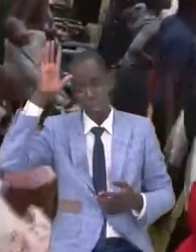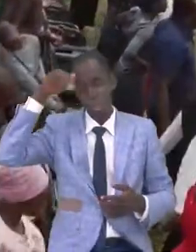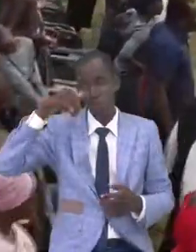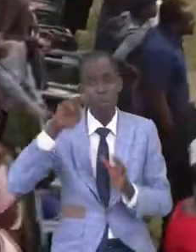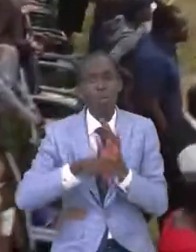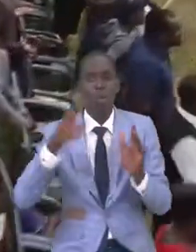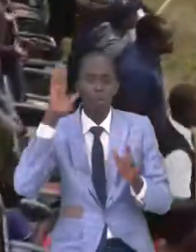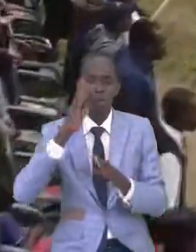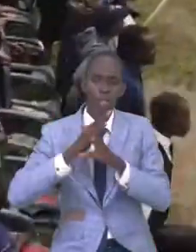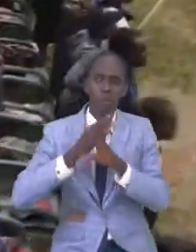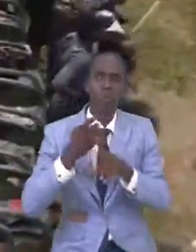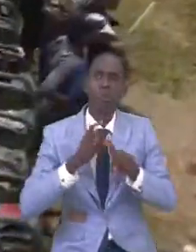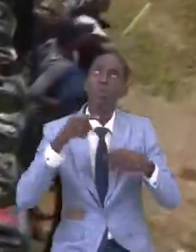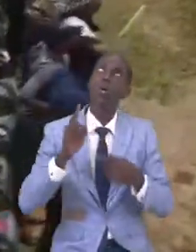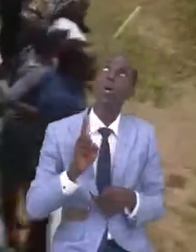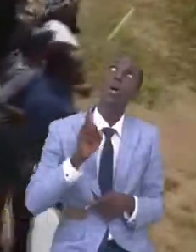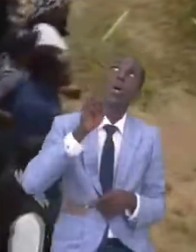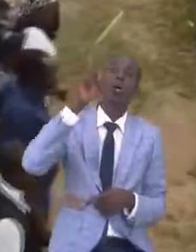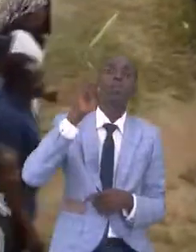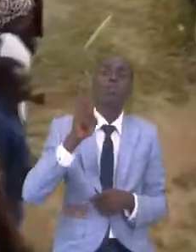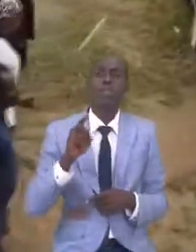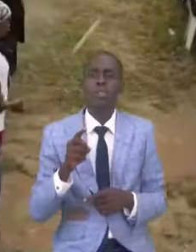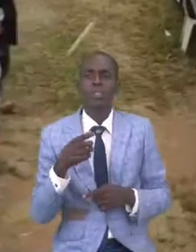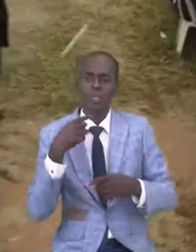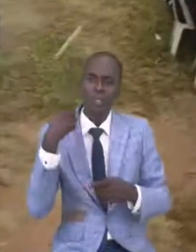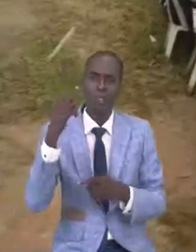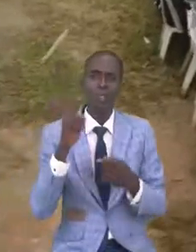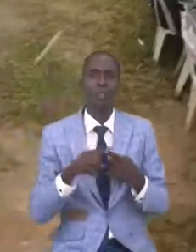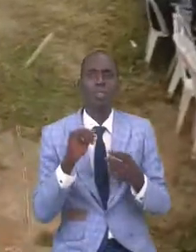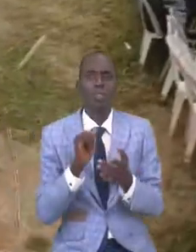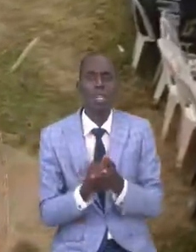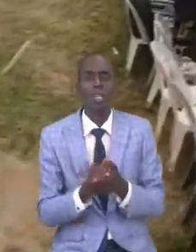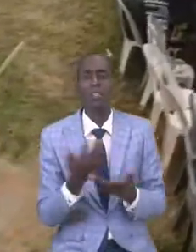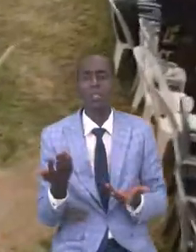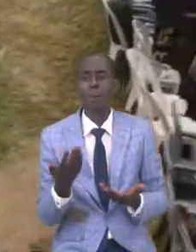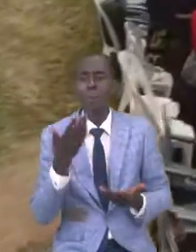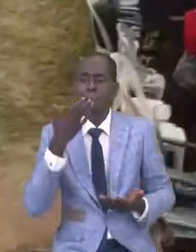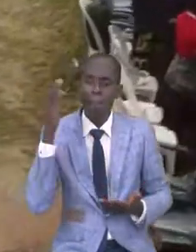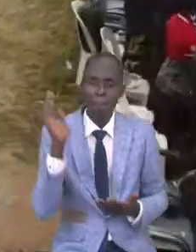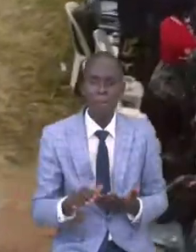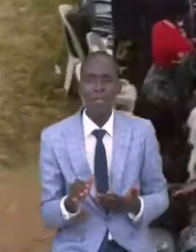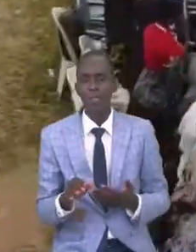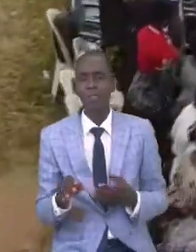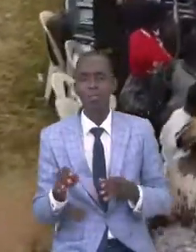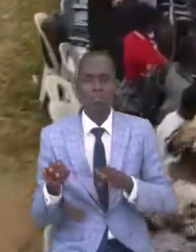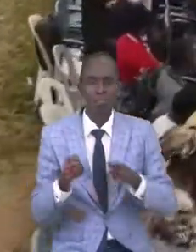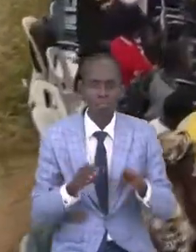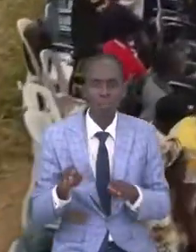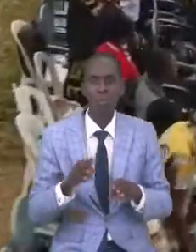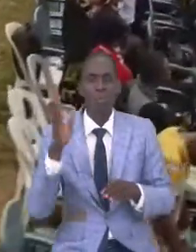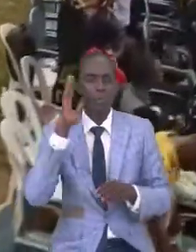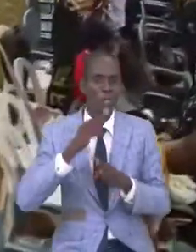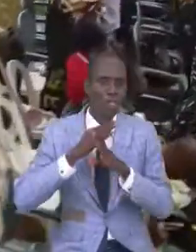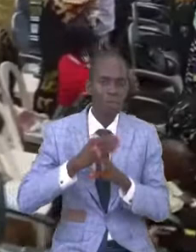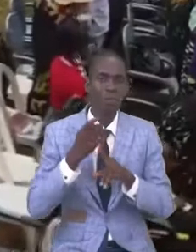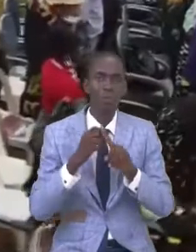upward movement. Tell him that mischief will hinder your upward movement. Tell him, tell